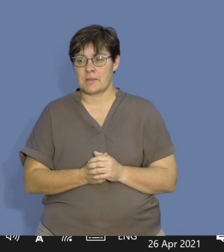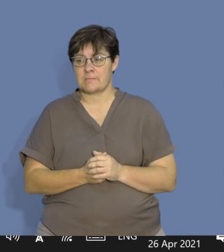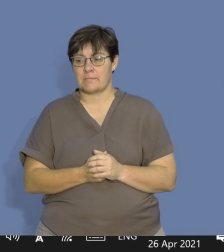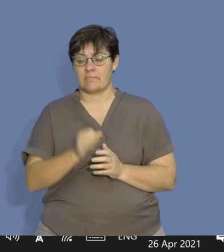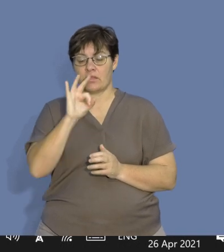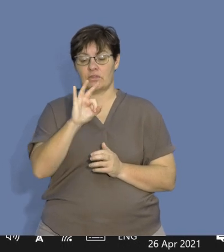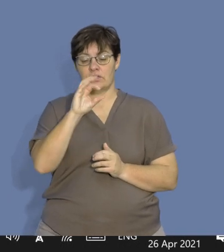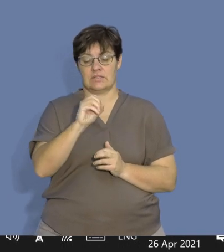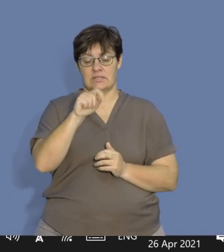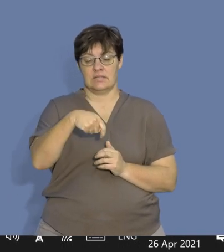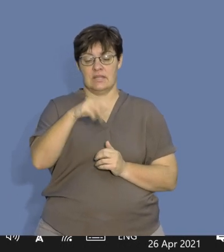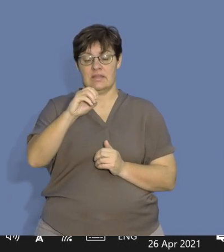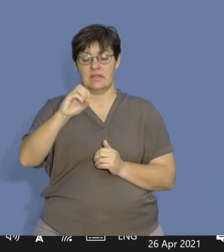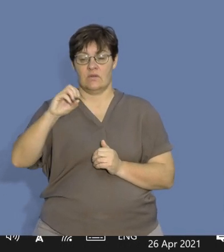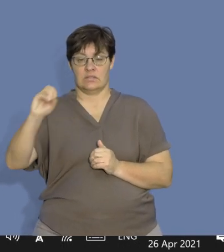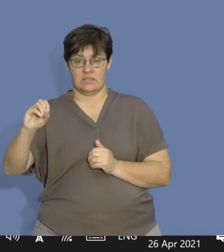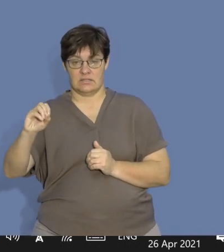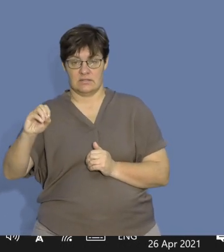Okay, so 30,000,